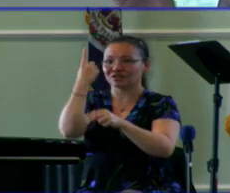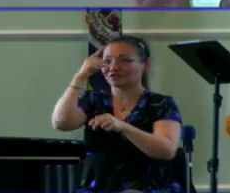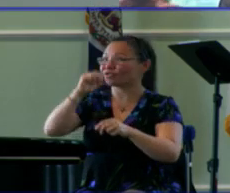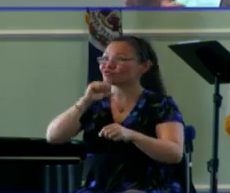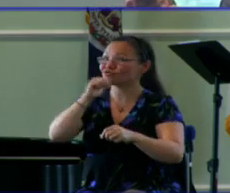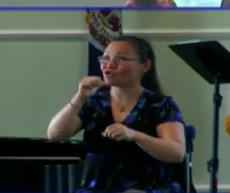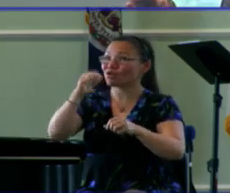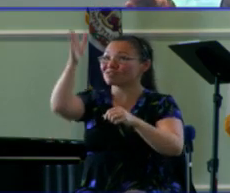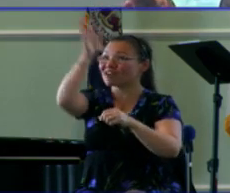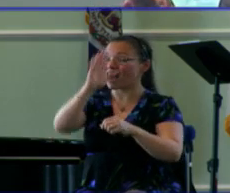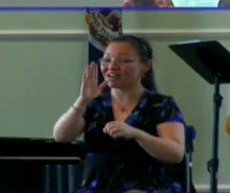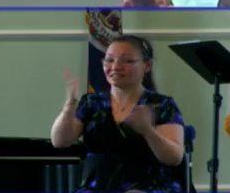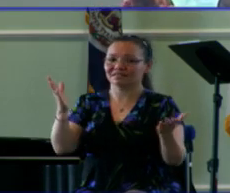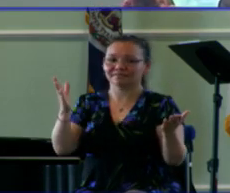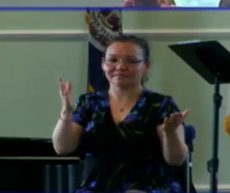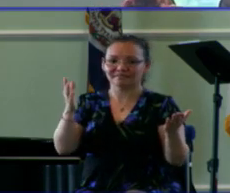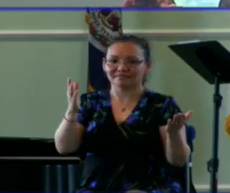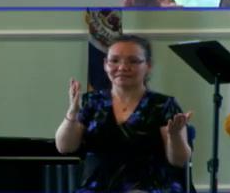Amen. Einstein,